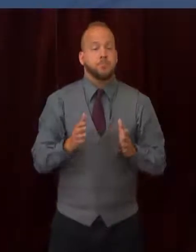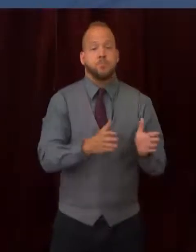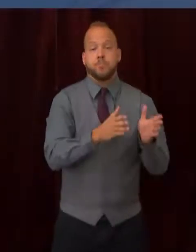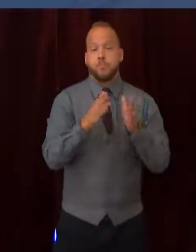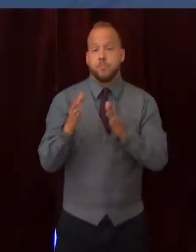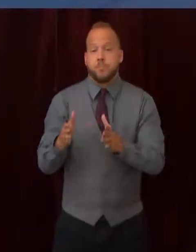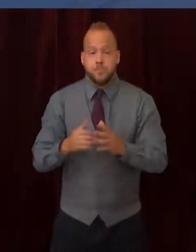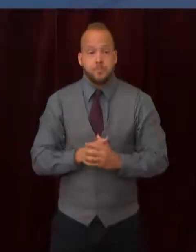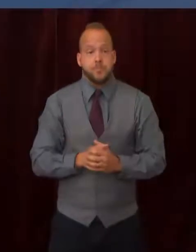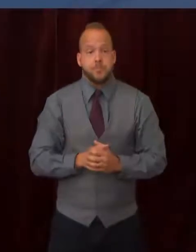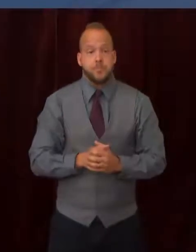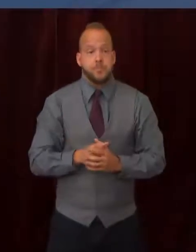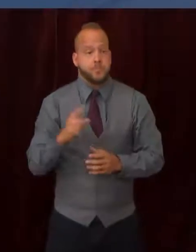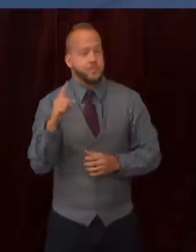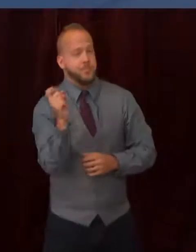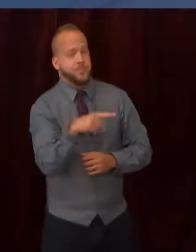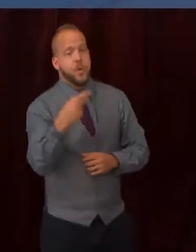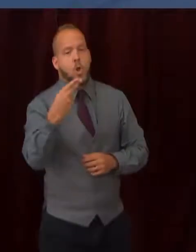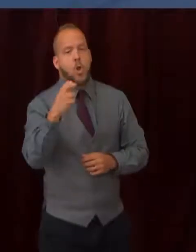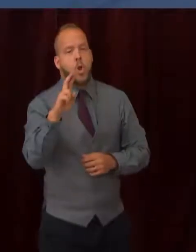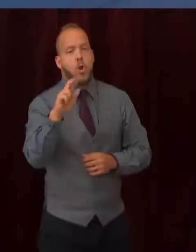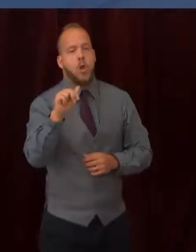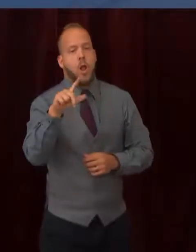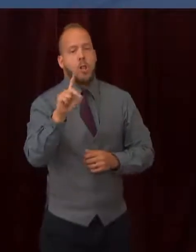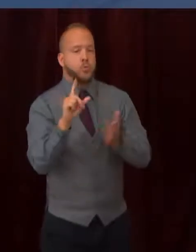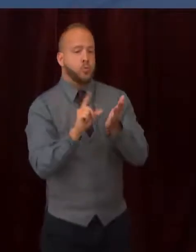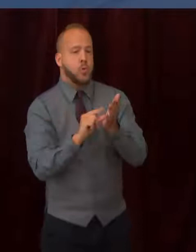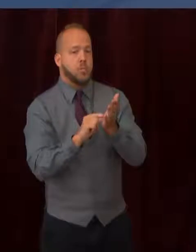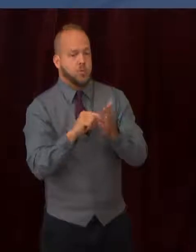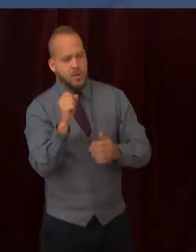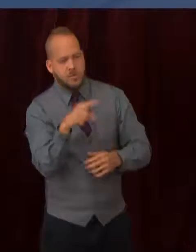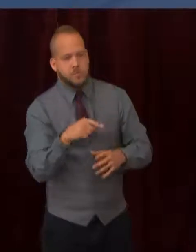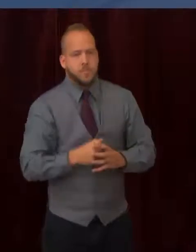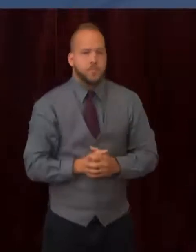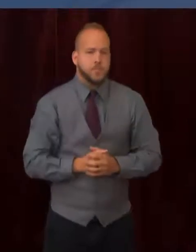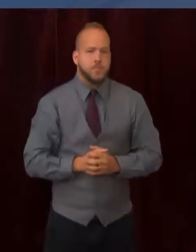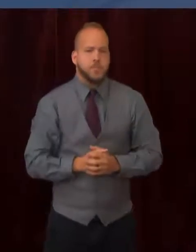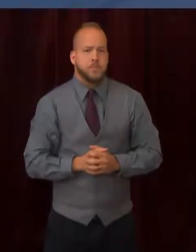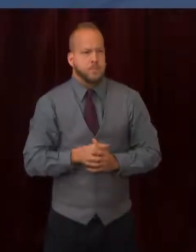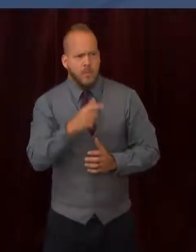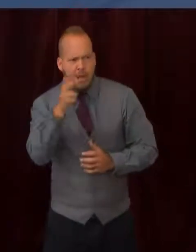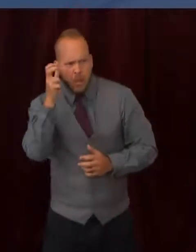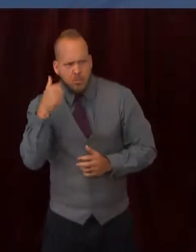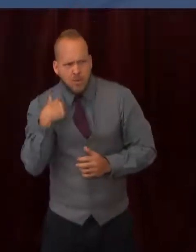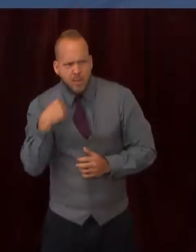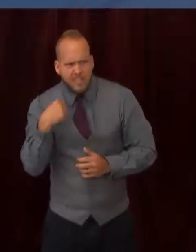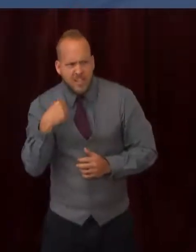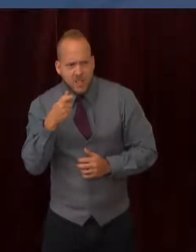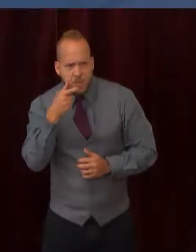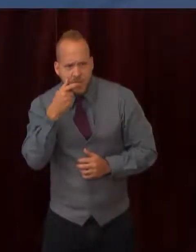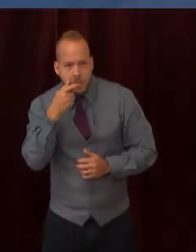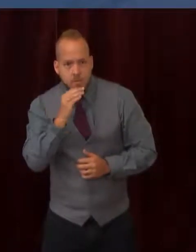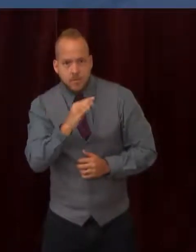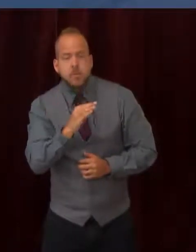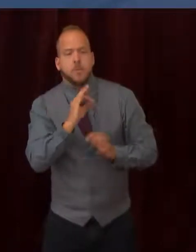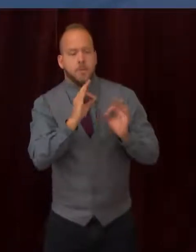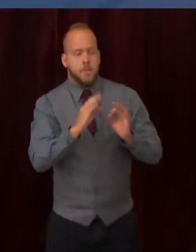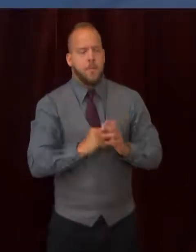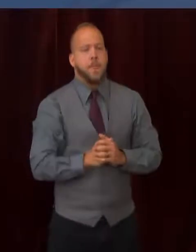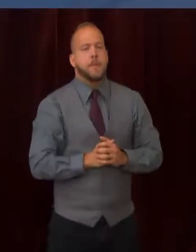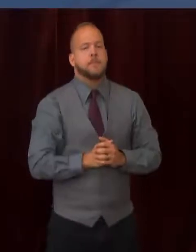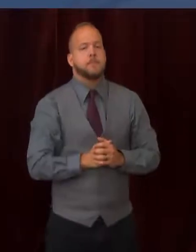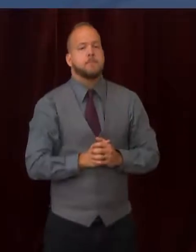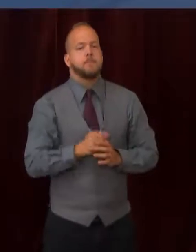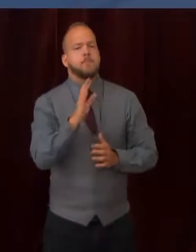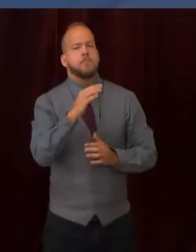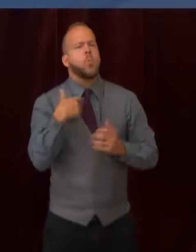There I am, I hope. Am I there now? Yeah. Oh, okay. I wanted to ask about small towns, the situation in